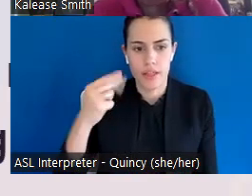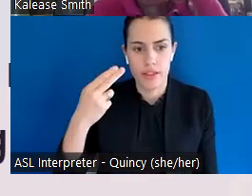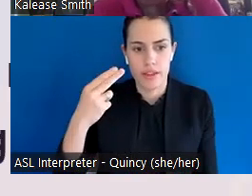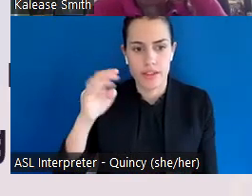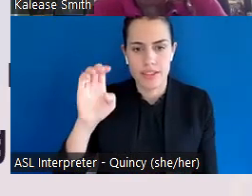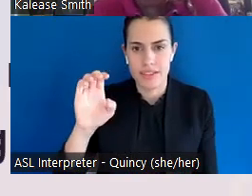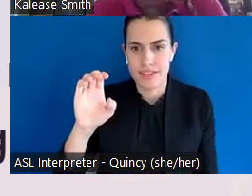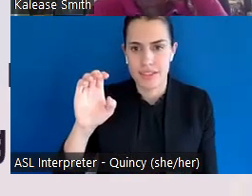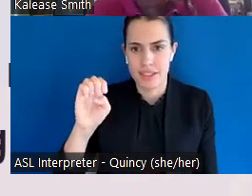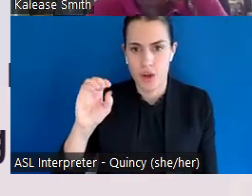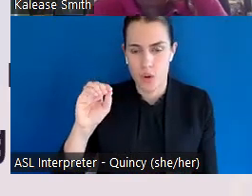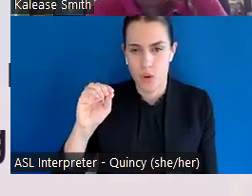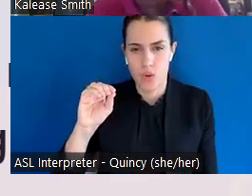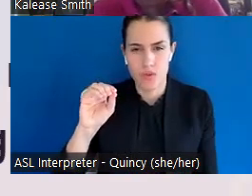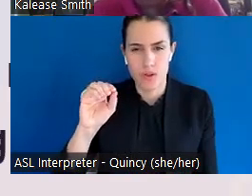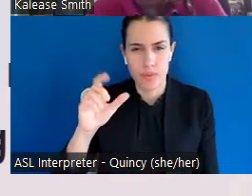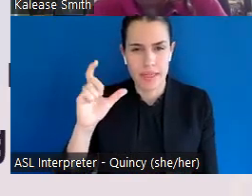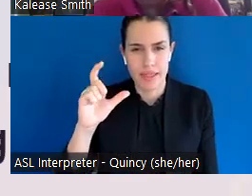boundary crossings and what